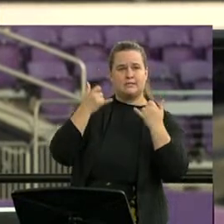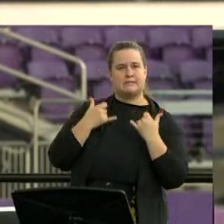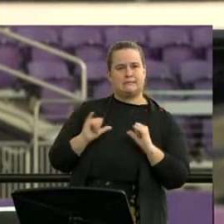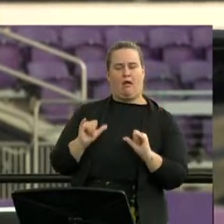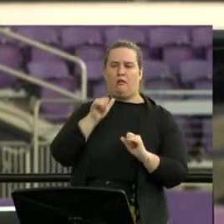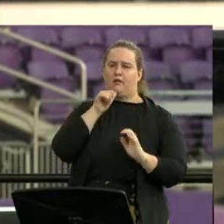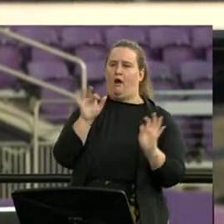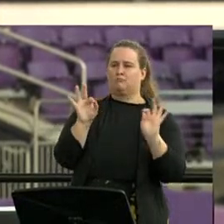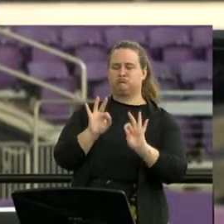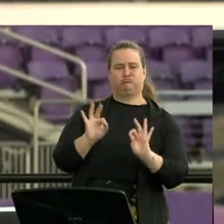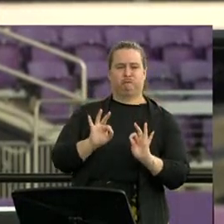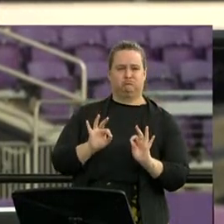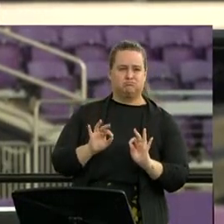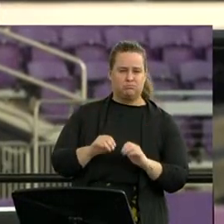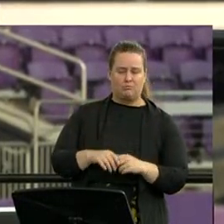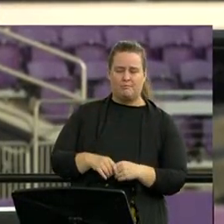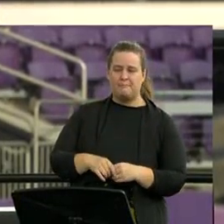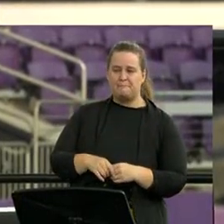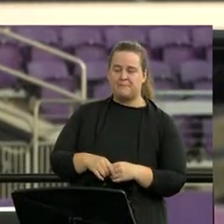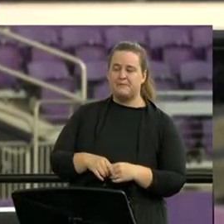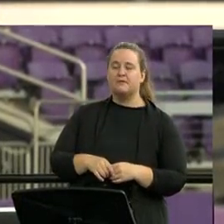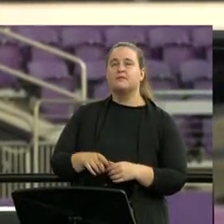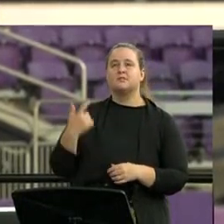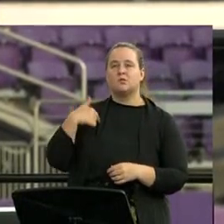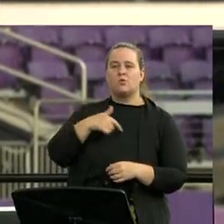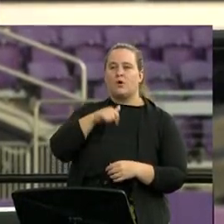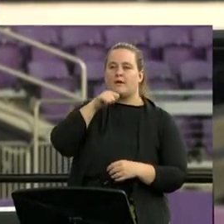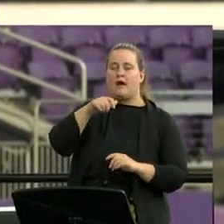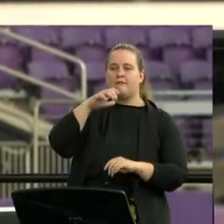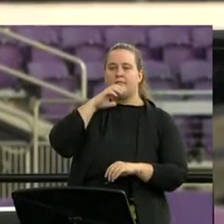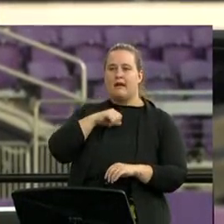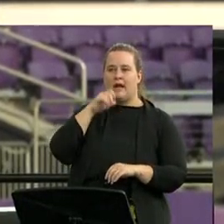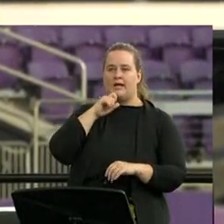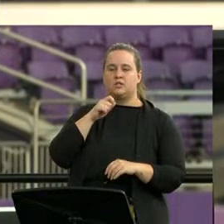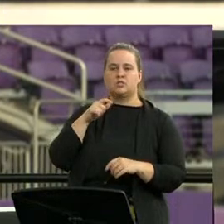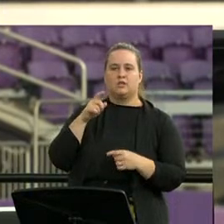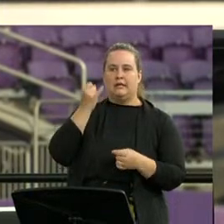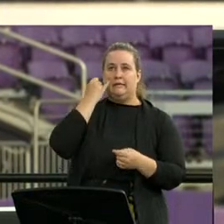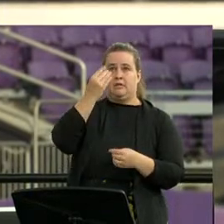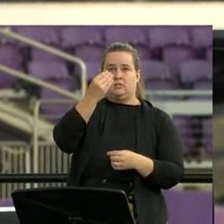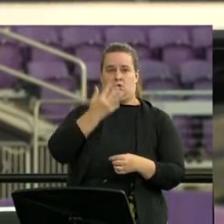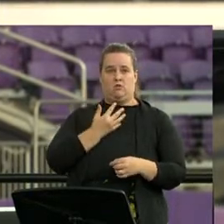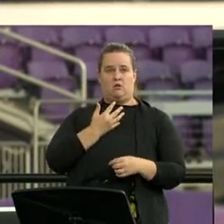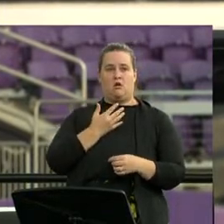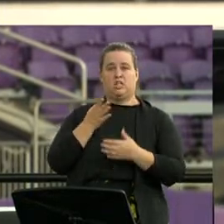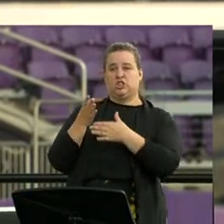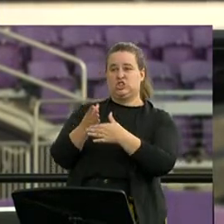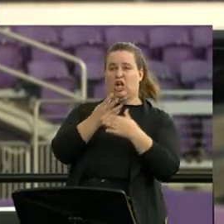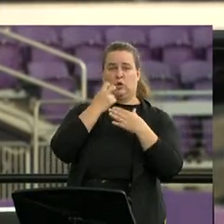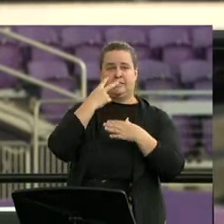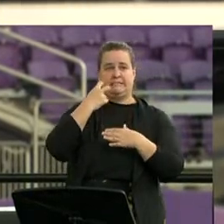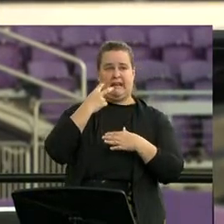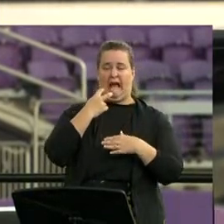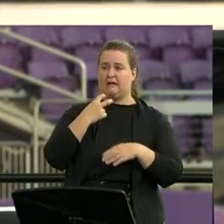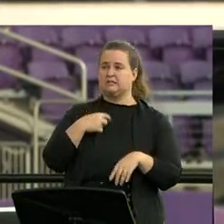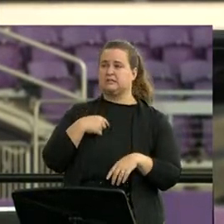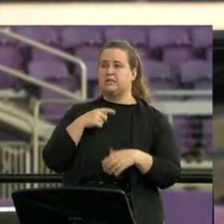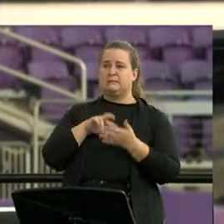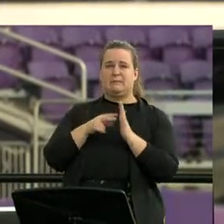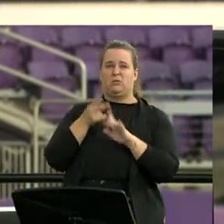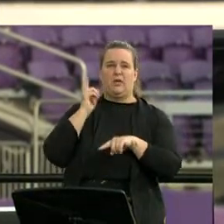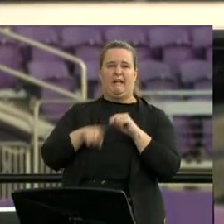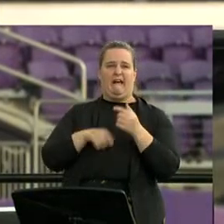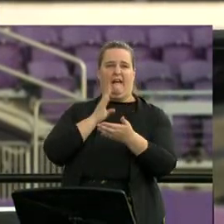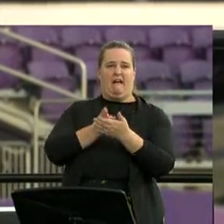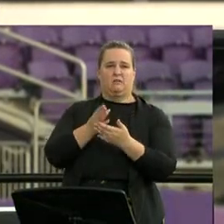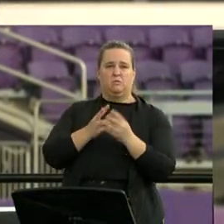not to be downplayed either. We aren't at the age where it would devastate us to be told that everyone sharing snacks would not be a feasible way to end